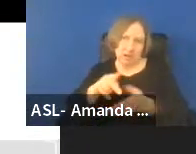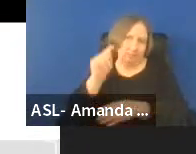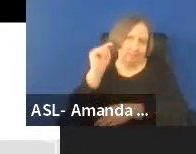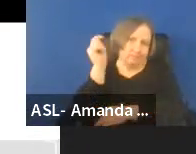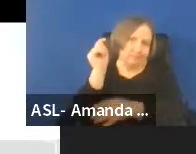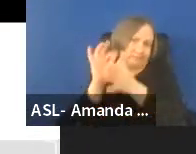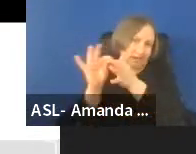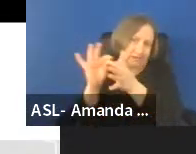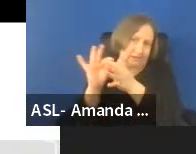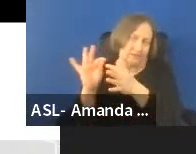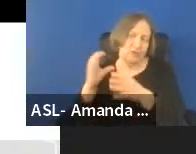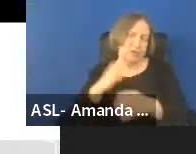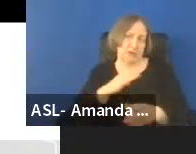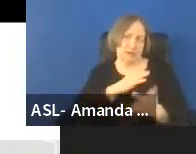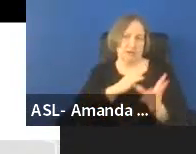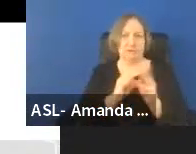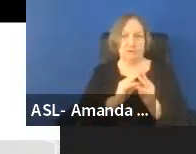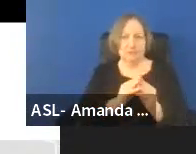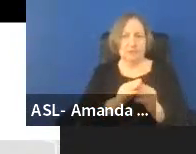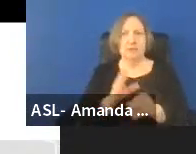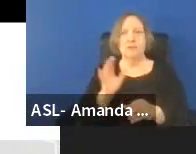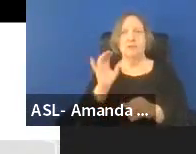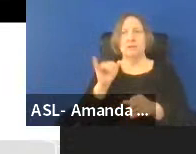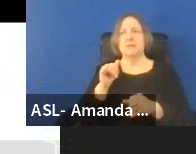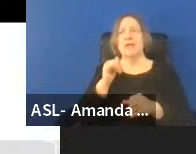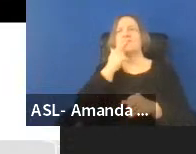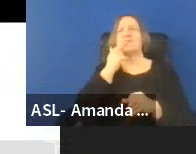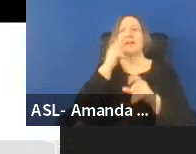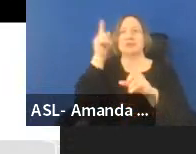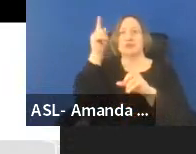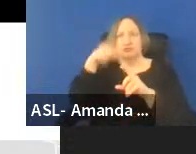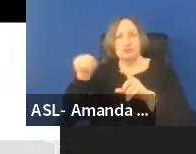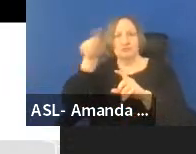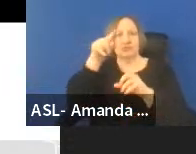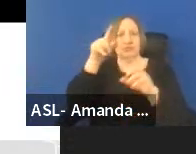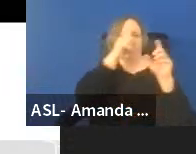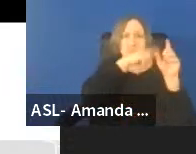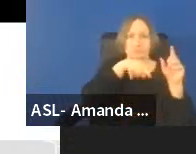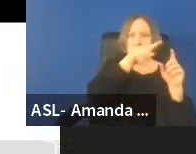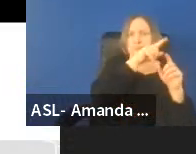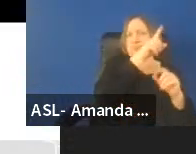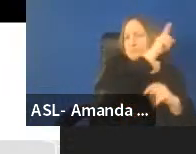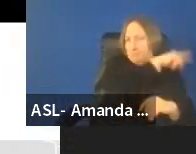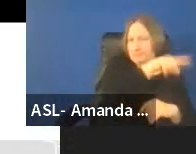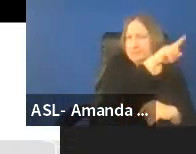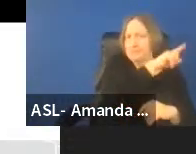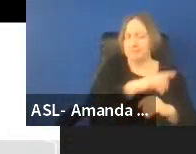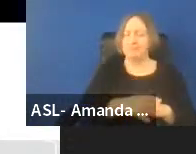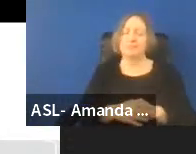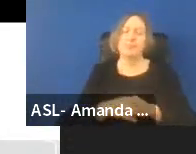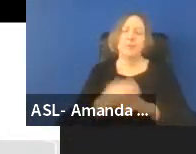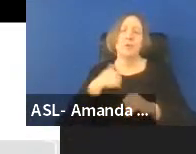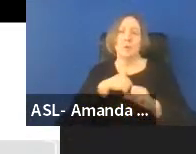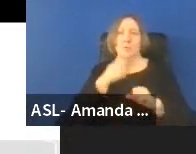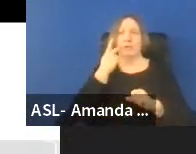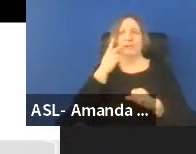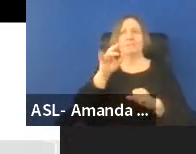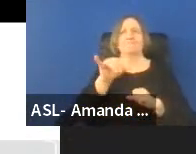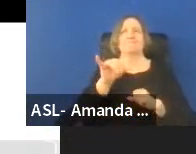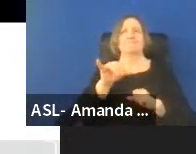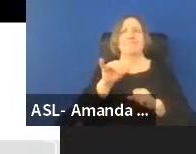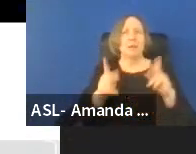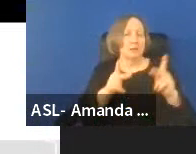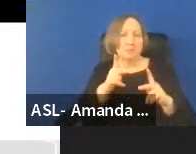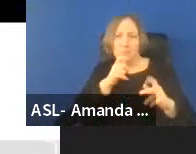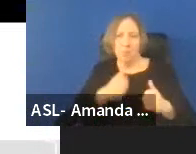testify at council meetings. And these are the red circles on the map. We can see that people who live